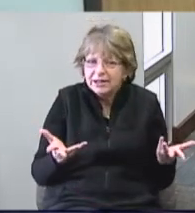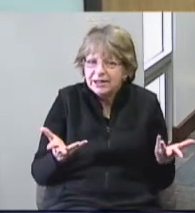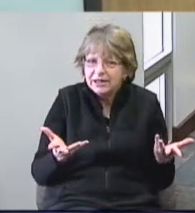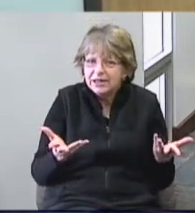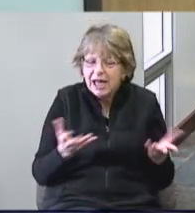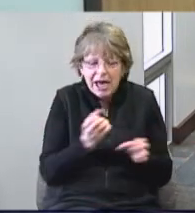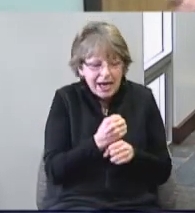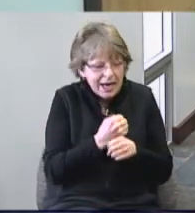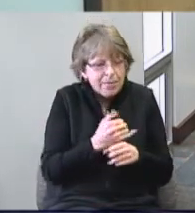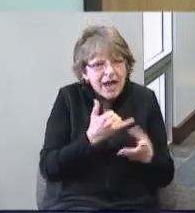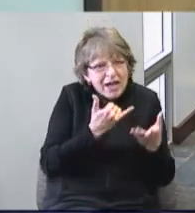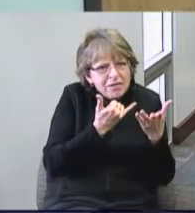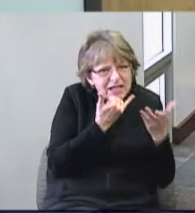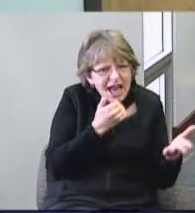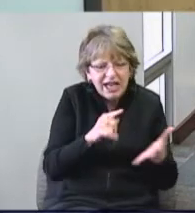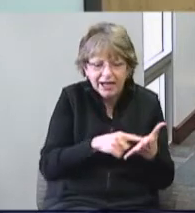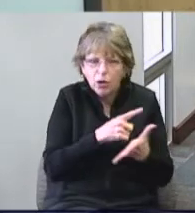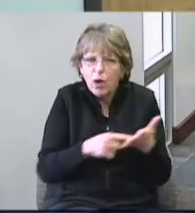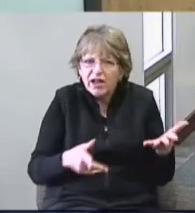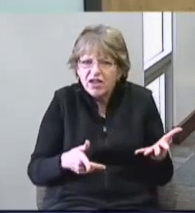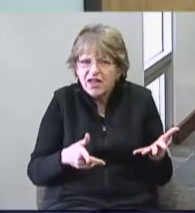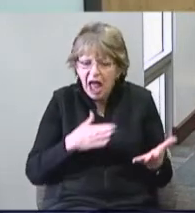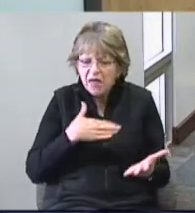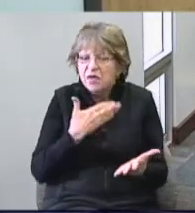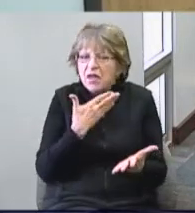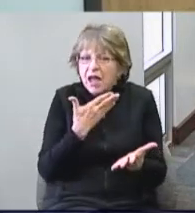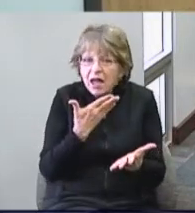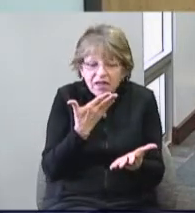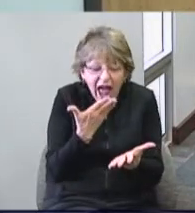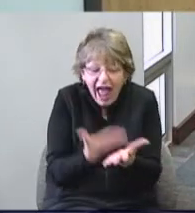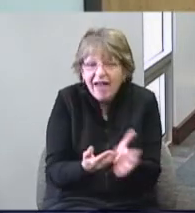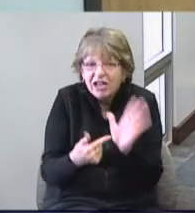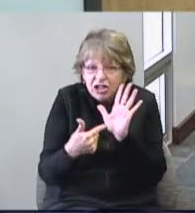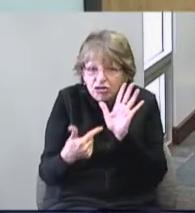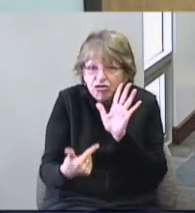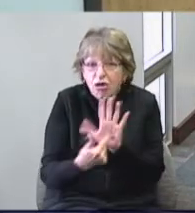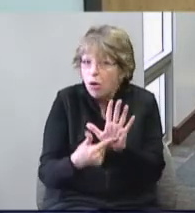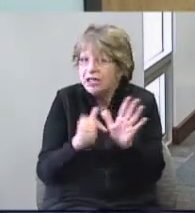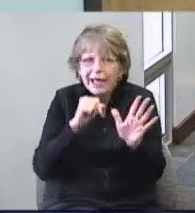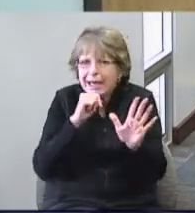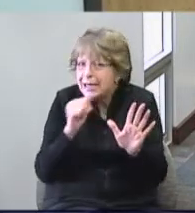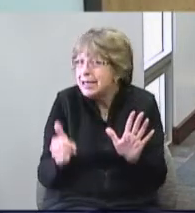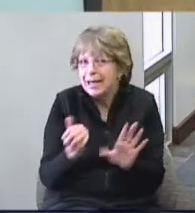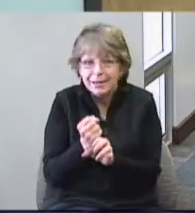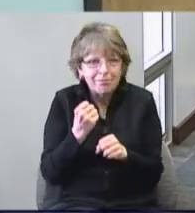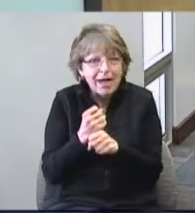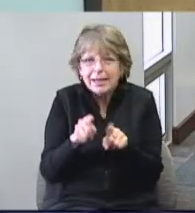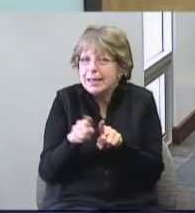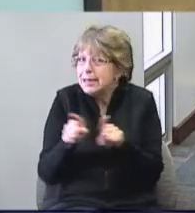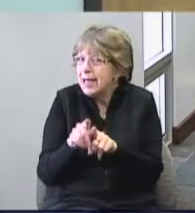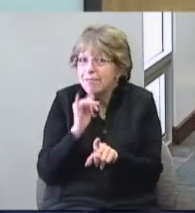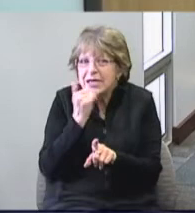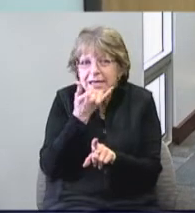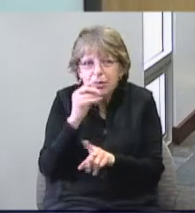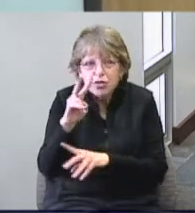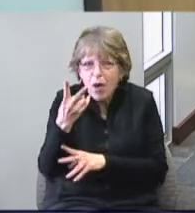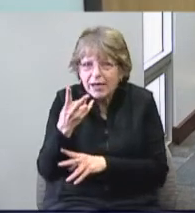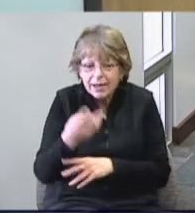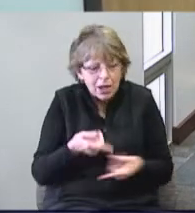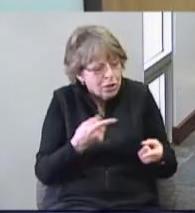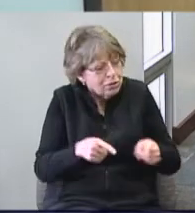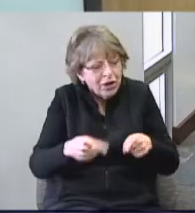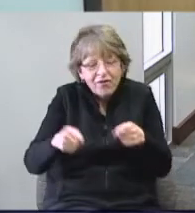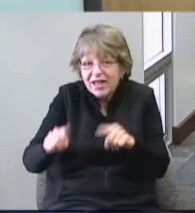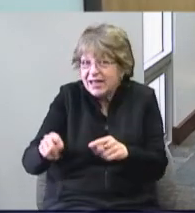mistake. His record shows that when he makes a mistake, it doesn't recur. So the events that have occurred here have done